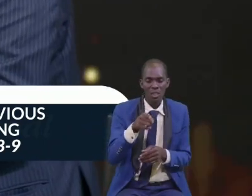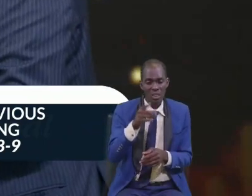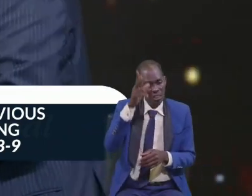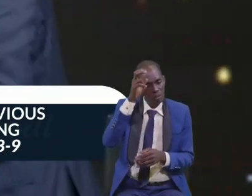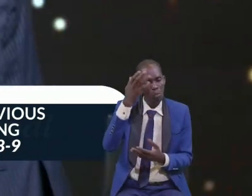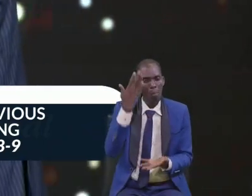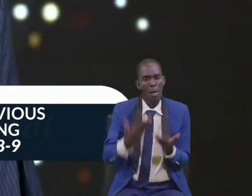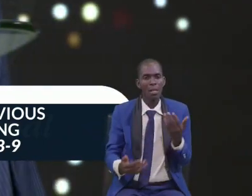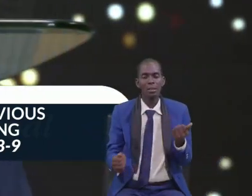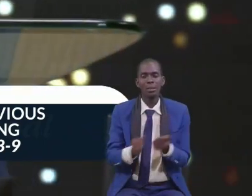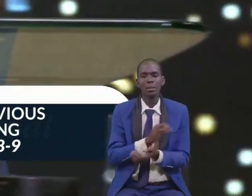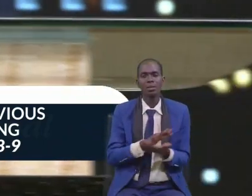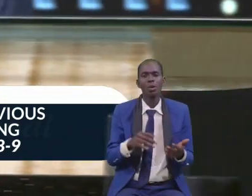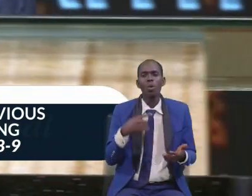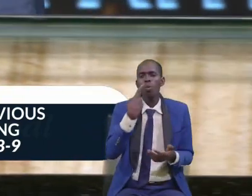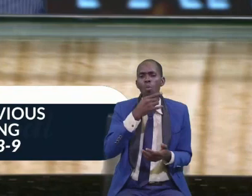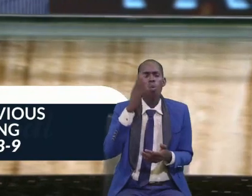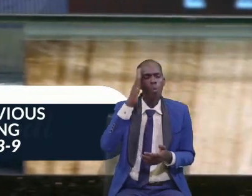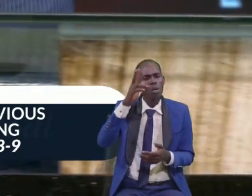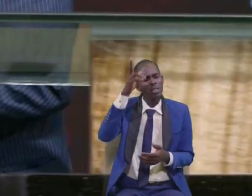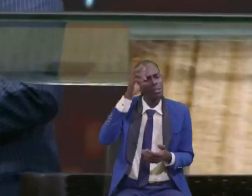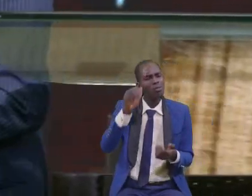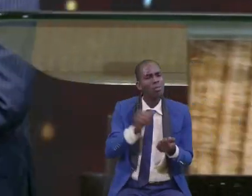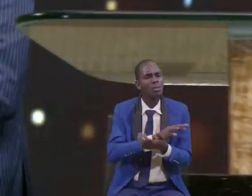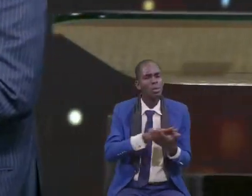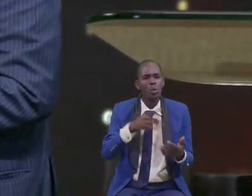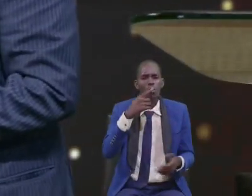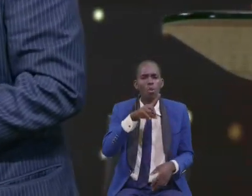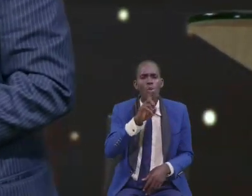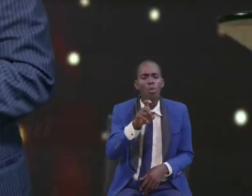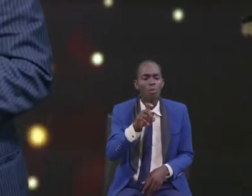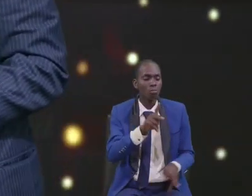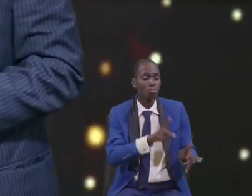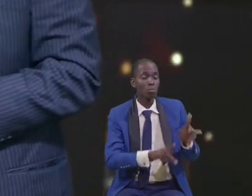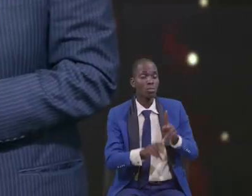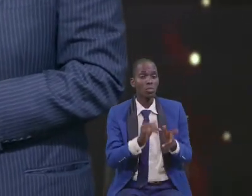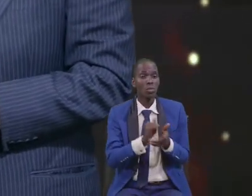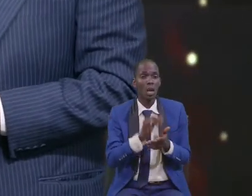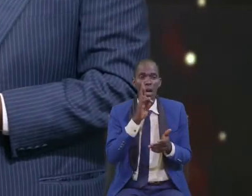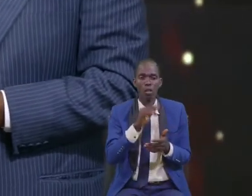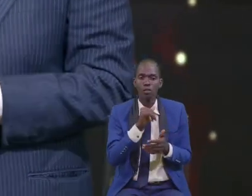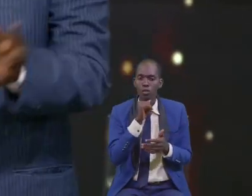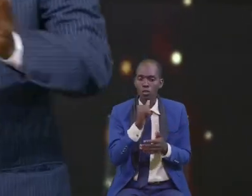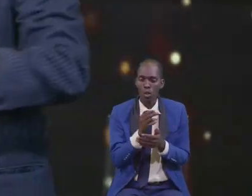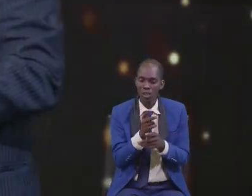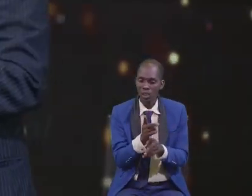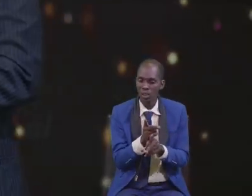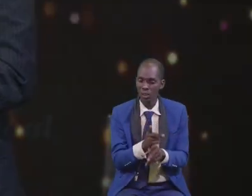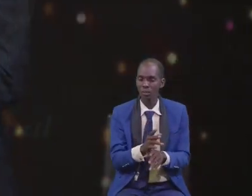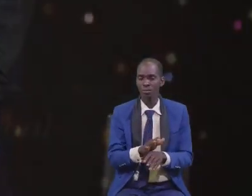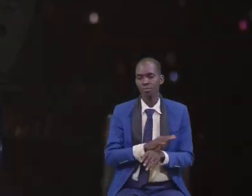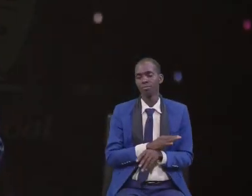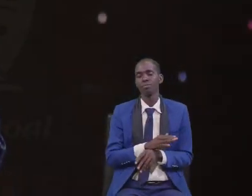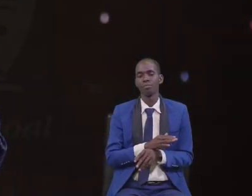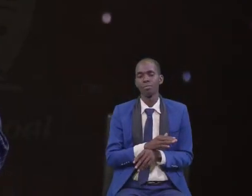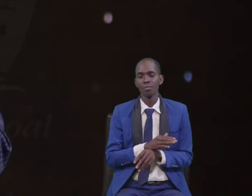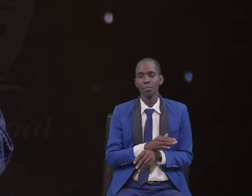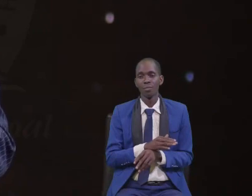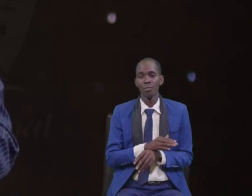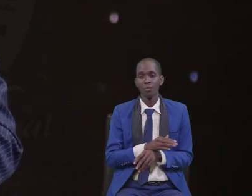Who are the people he's going to devour? The people who are not sober, the people who are